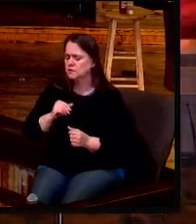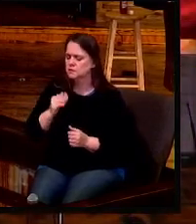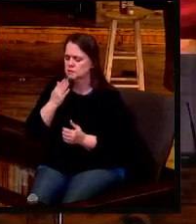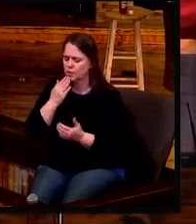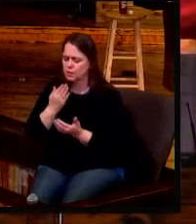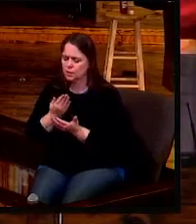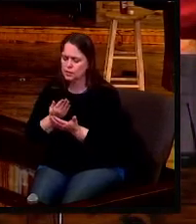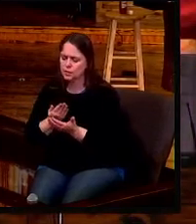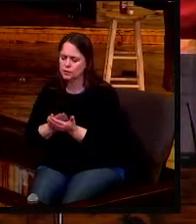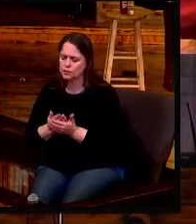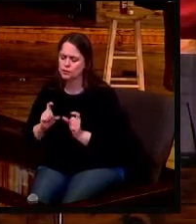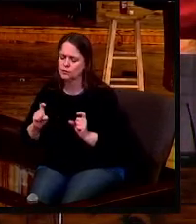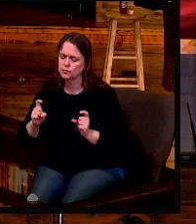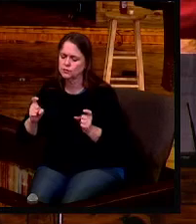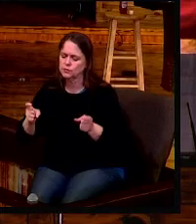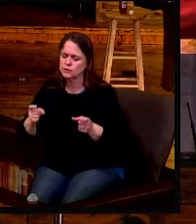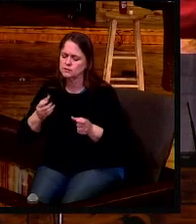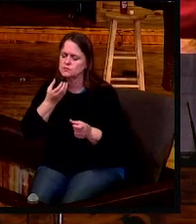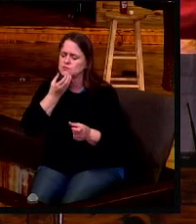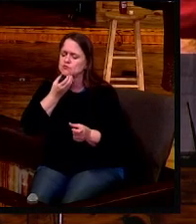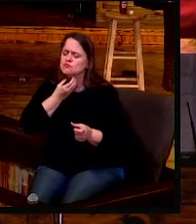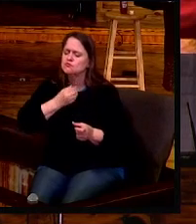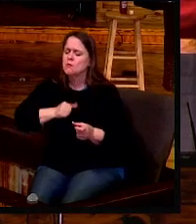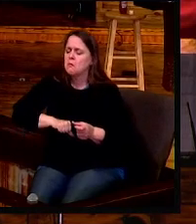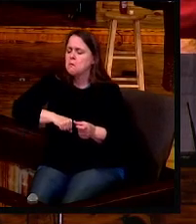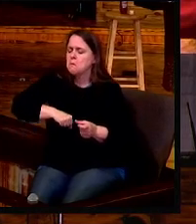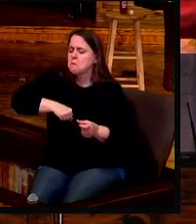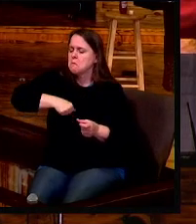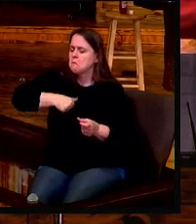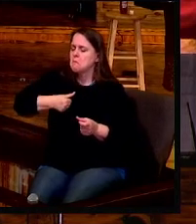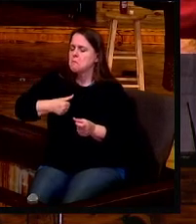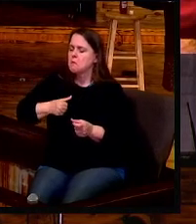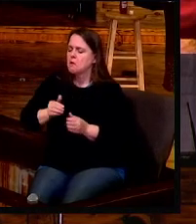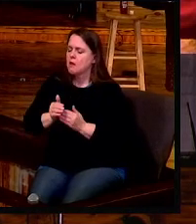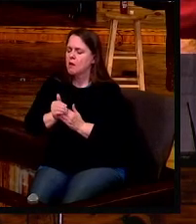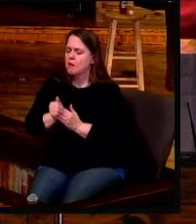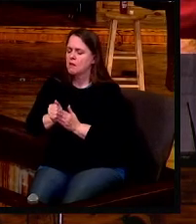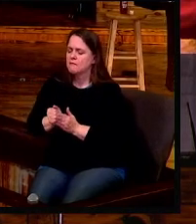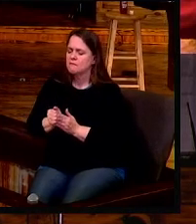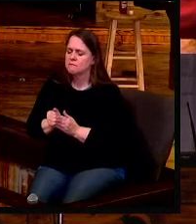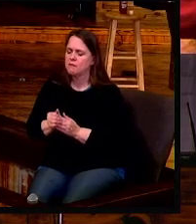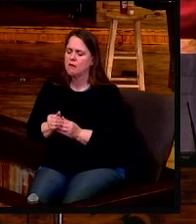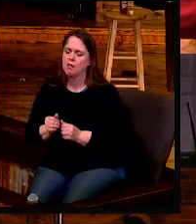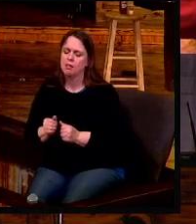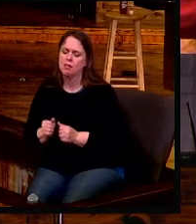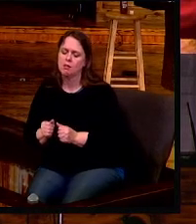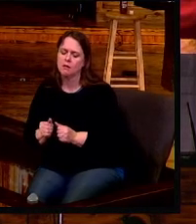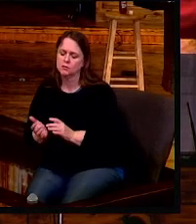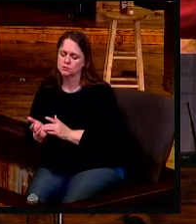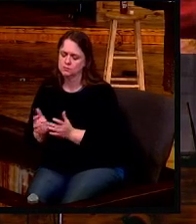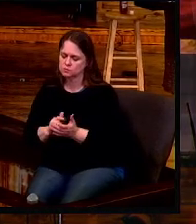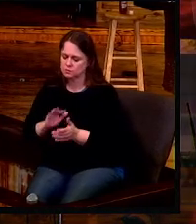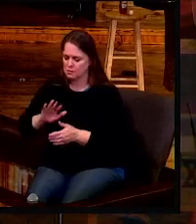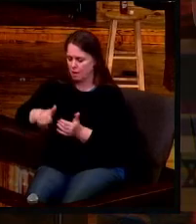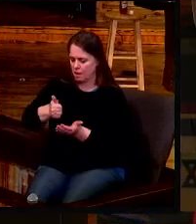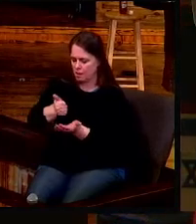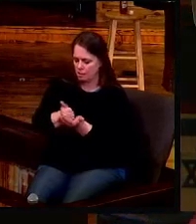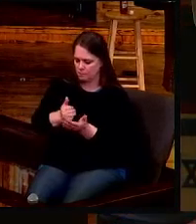When we just can swallow our pride and follow his promptings. Amen? Amen. Will you stand for me?